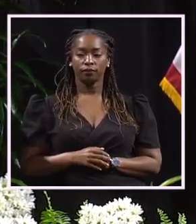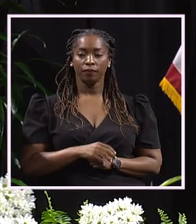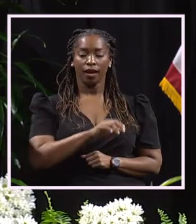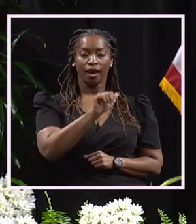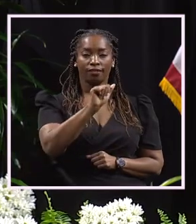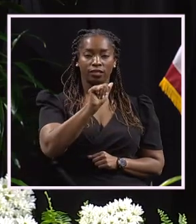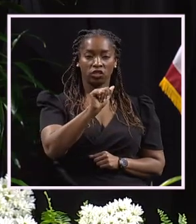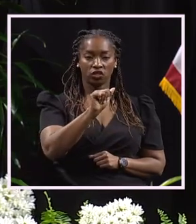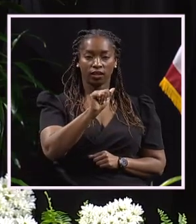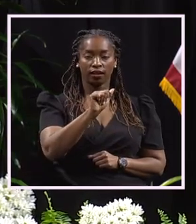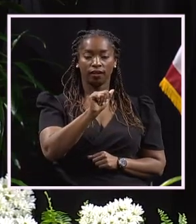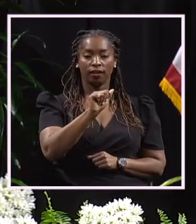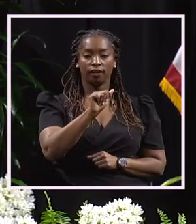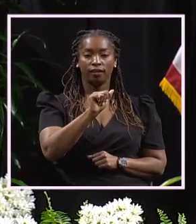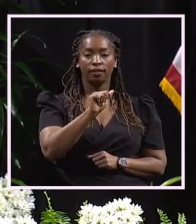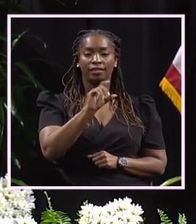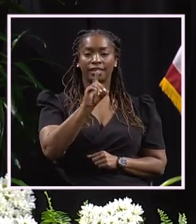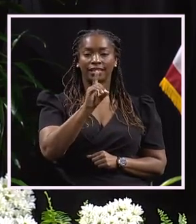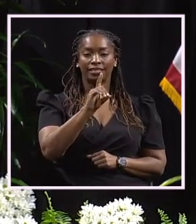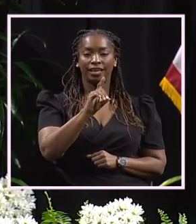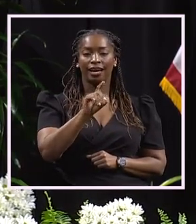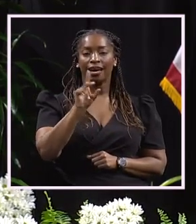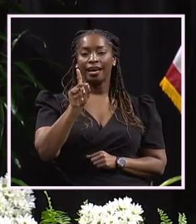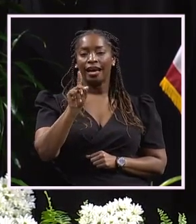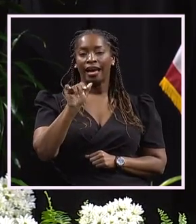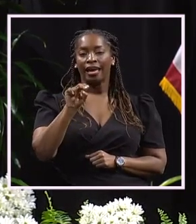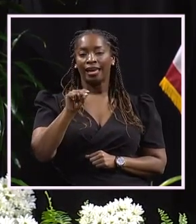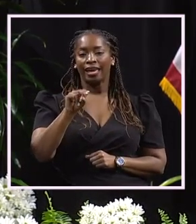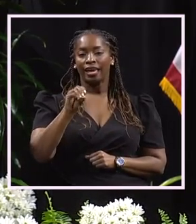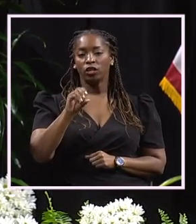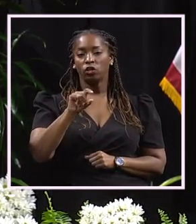Ajinishka Yaniska Quinones, MBA.